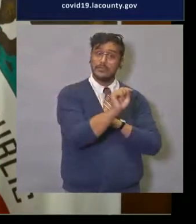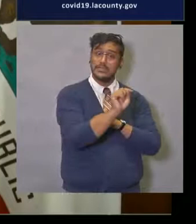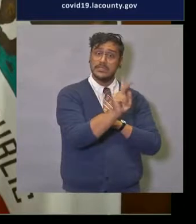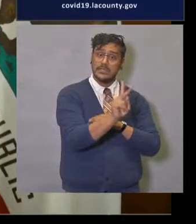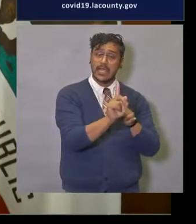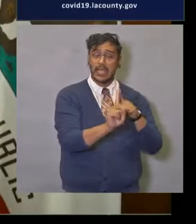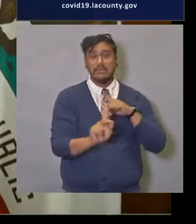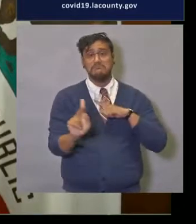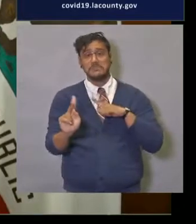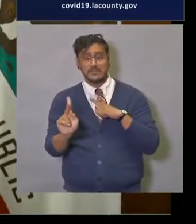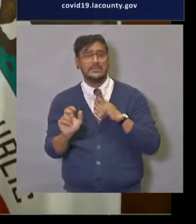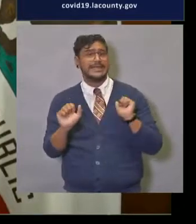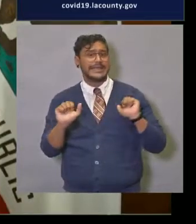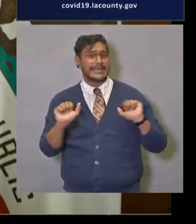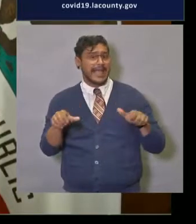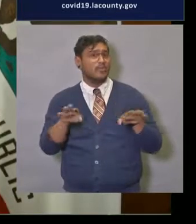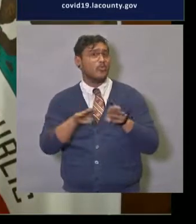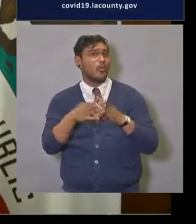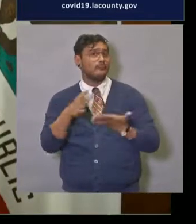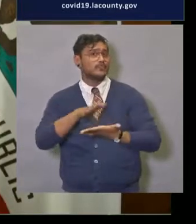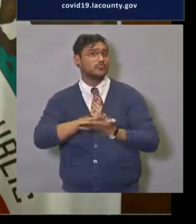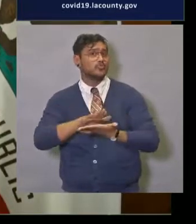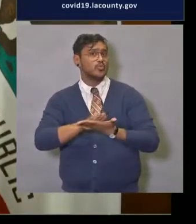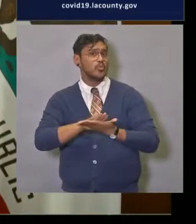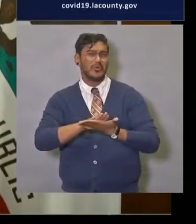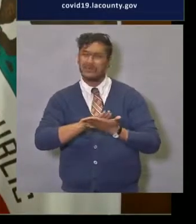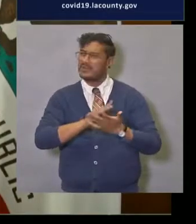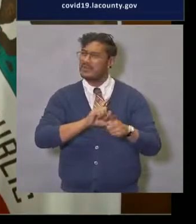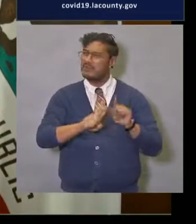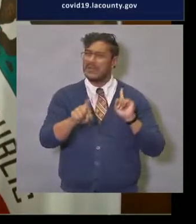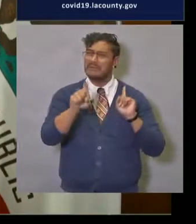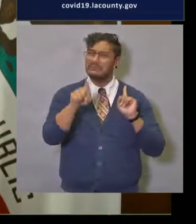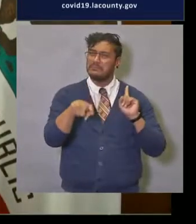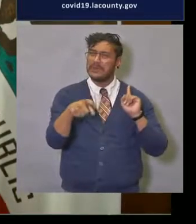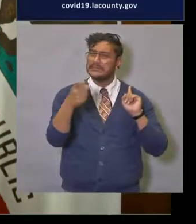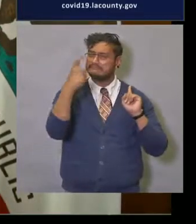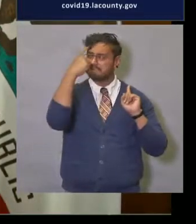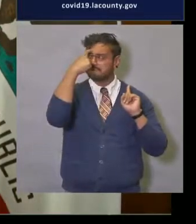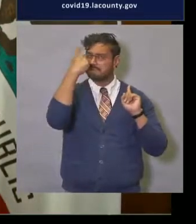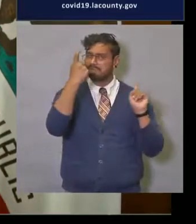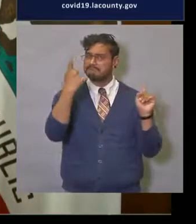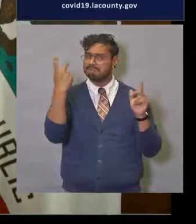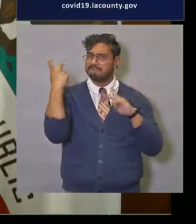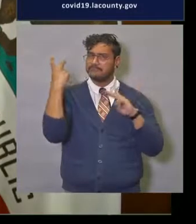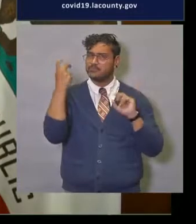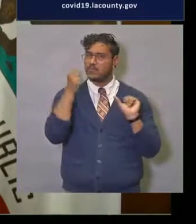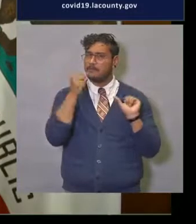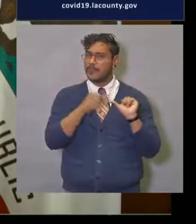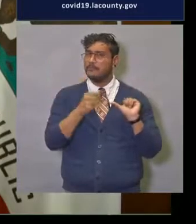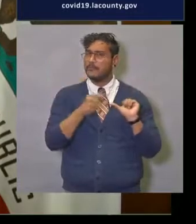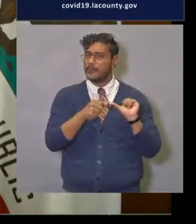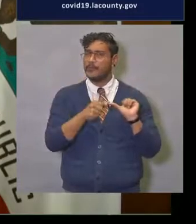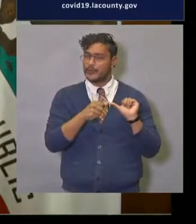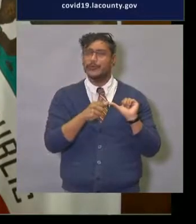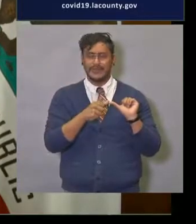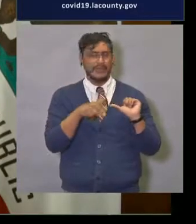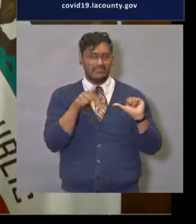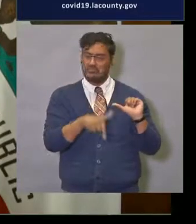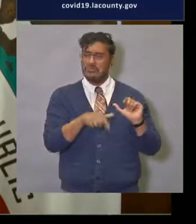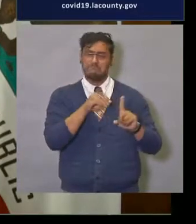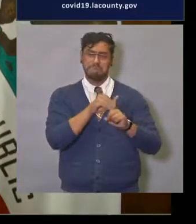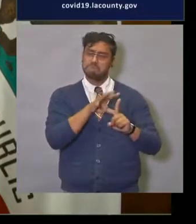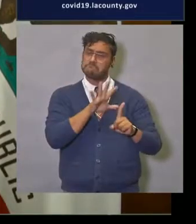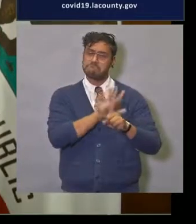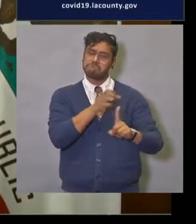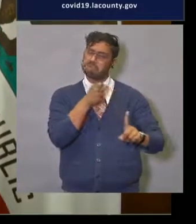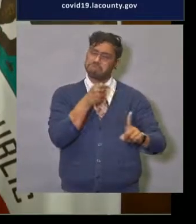to be mindful of the disparate impact this pandemic has had on our most in-need students. We have to recognize that